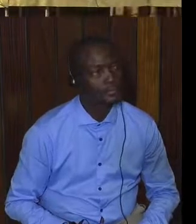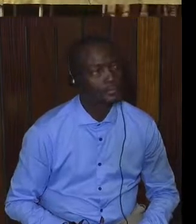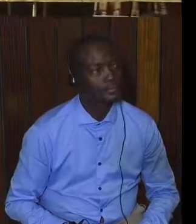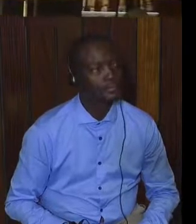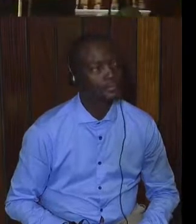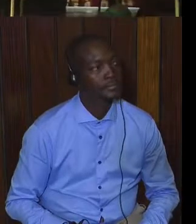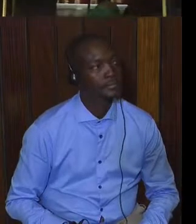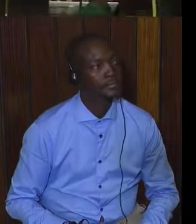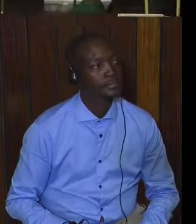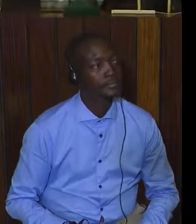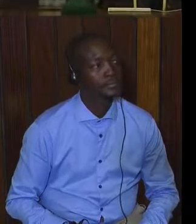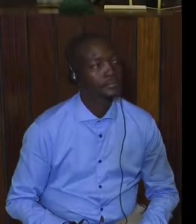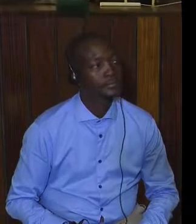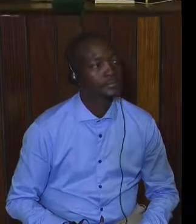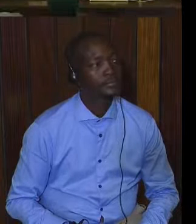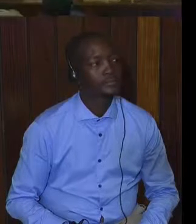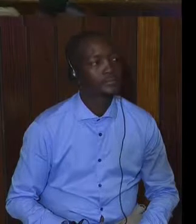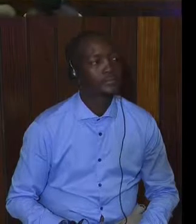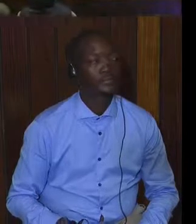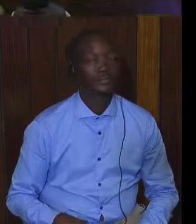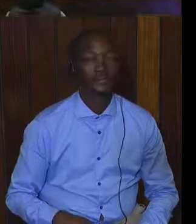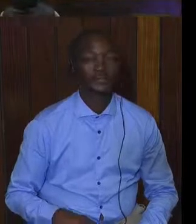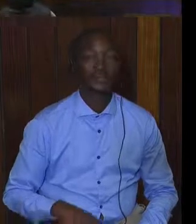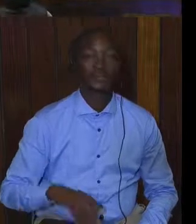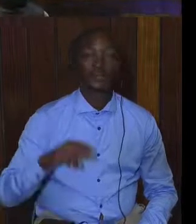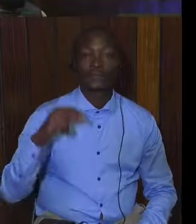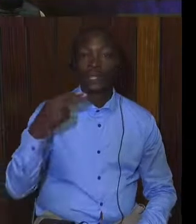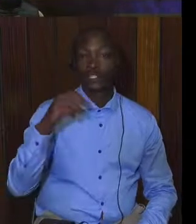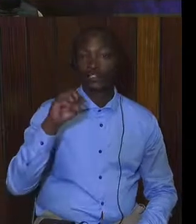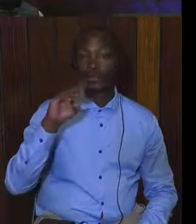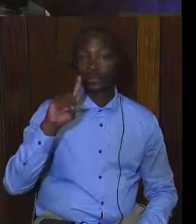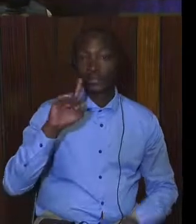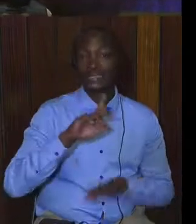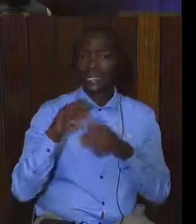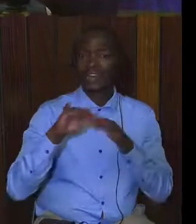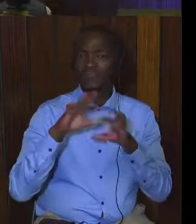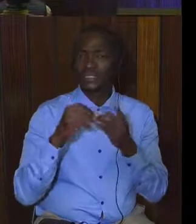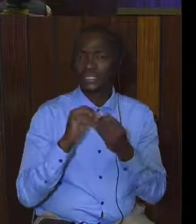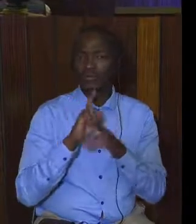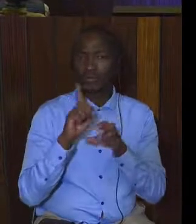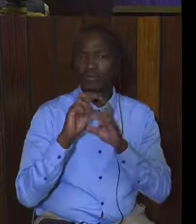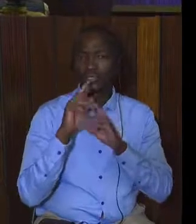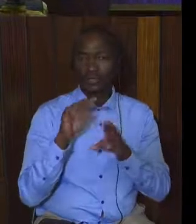HOD, is that everything that you're responding to on the third quarter?